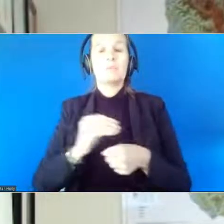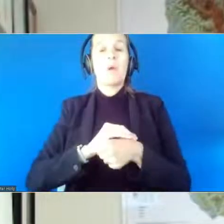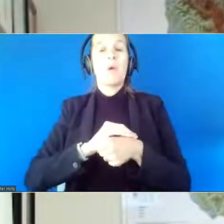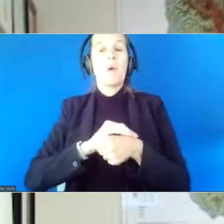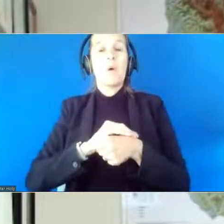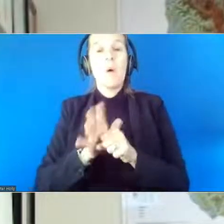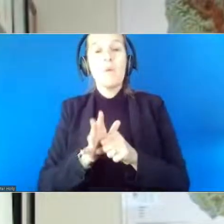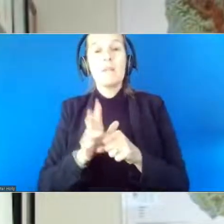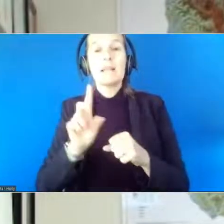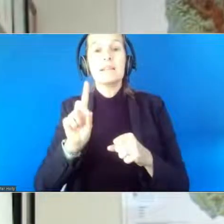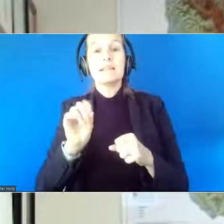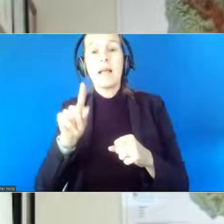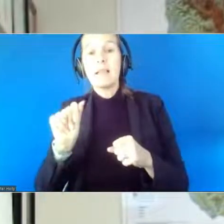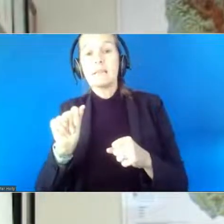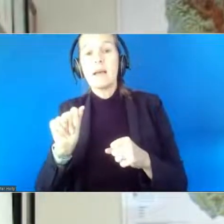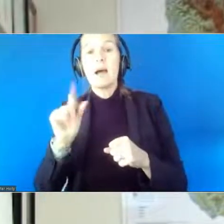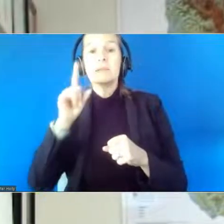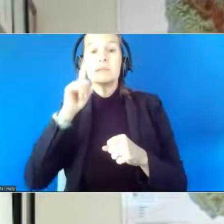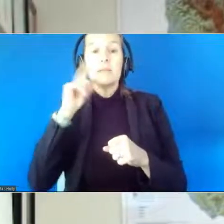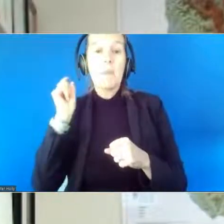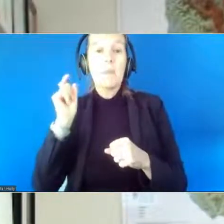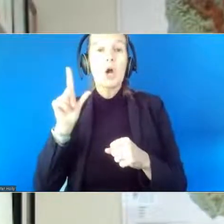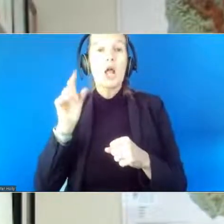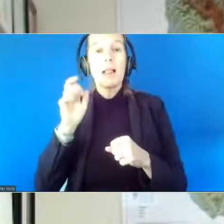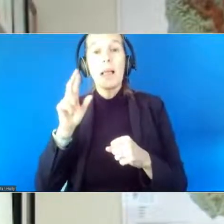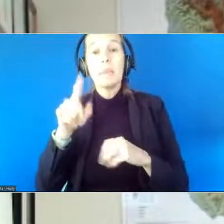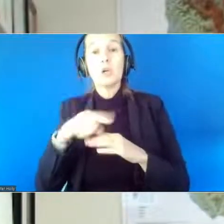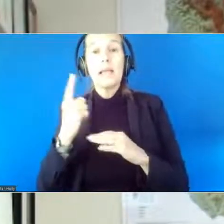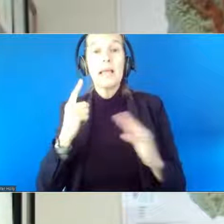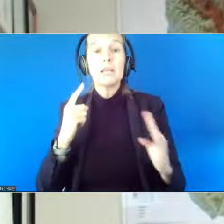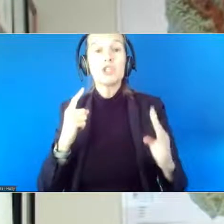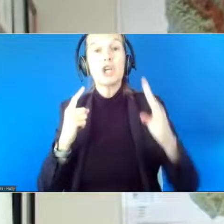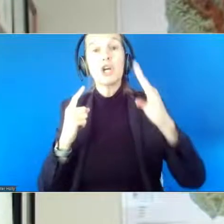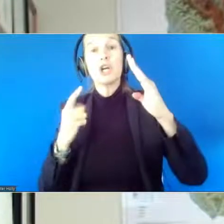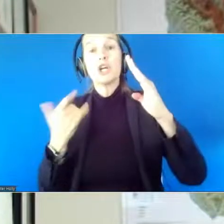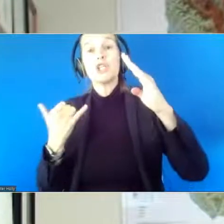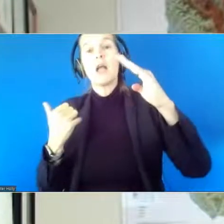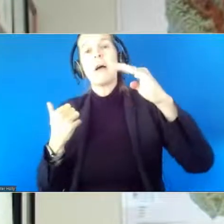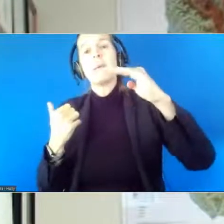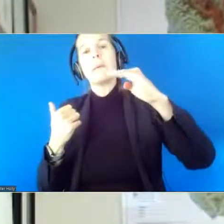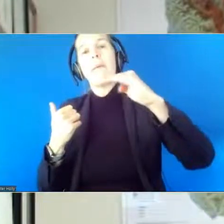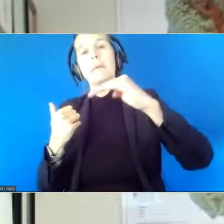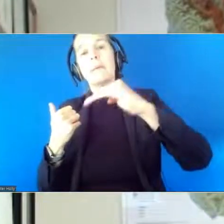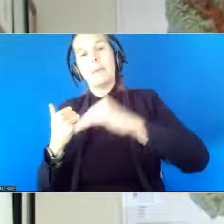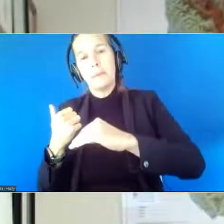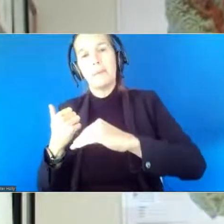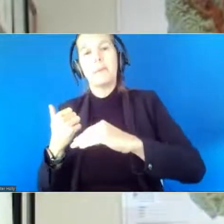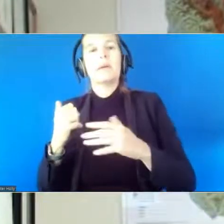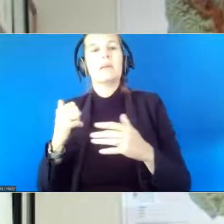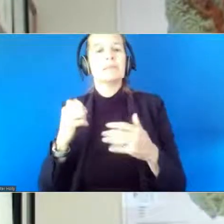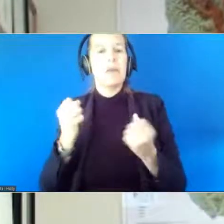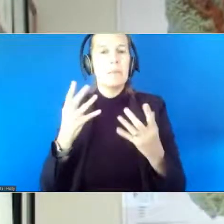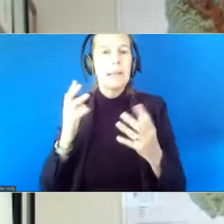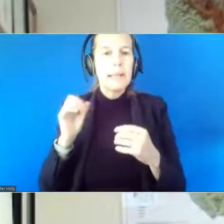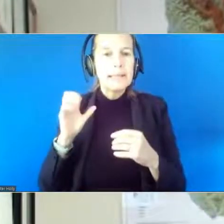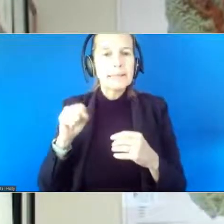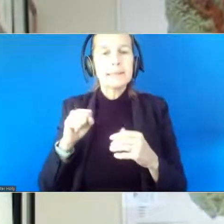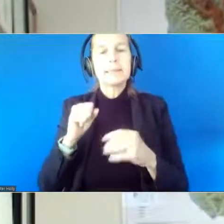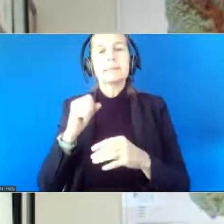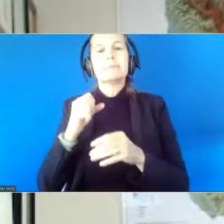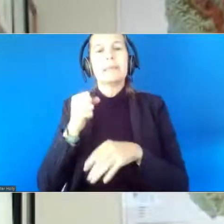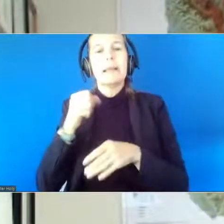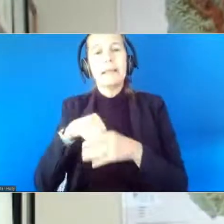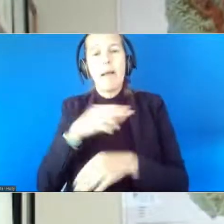Delta summer and Labor Day surges seem to be decreasing in cases, hospitalizations, ICU admissions,